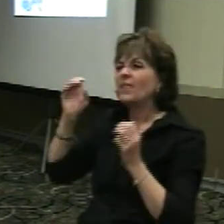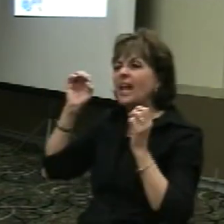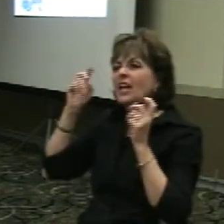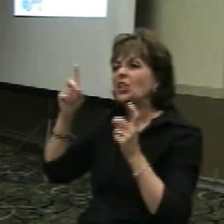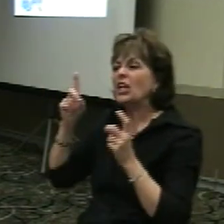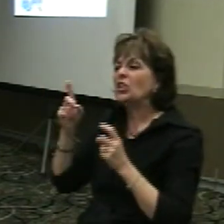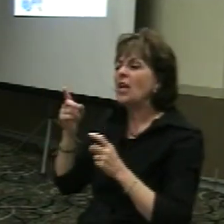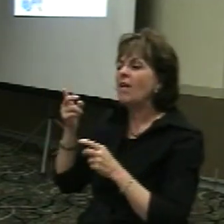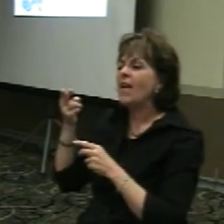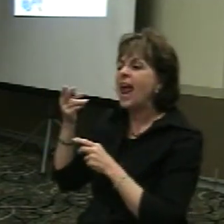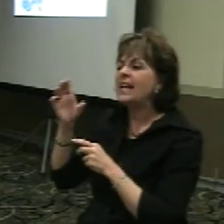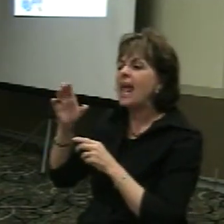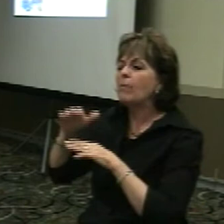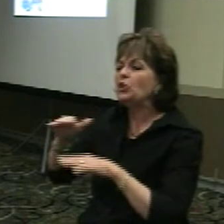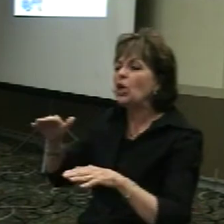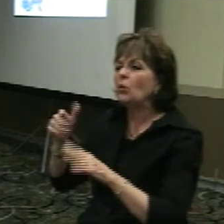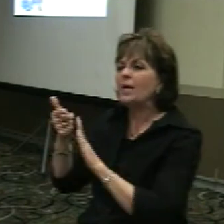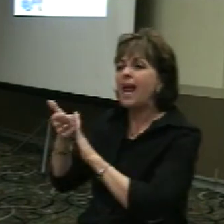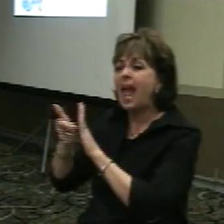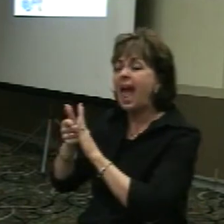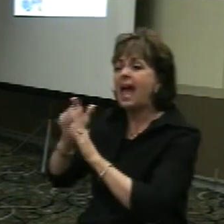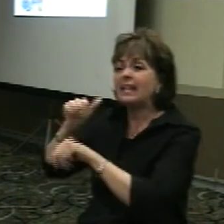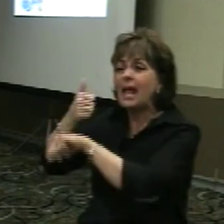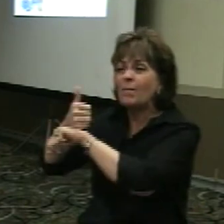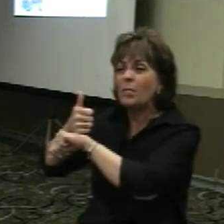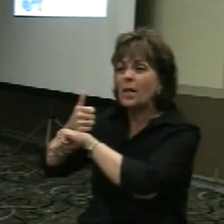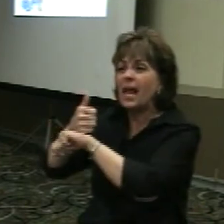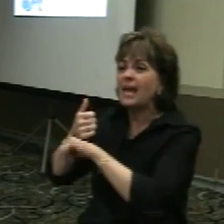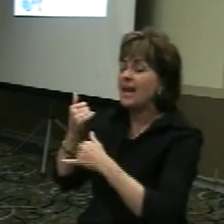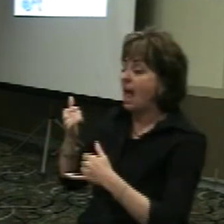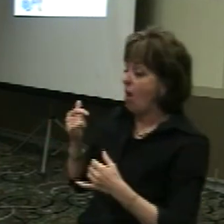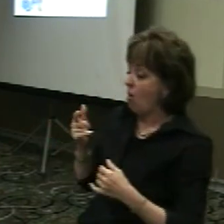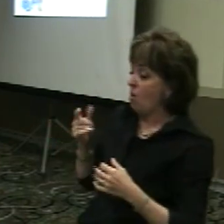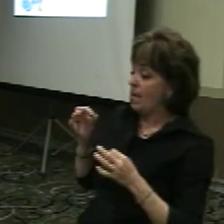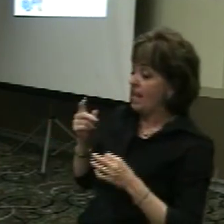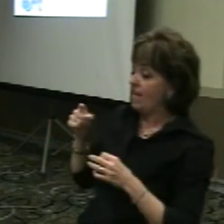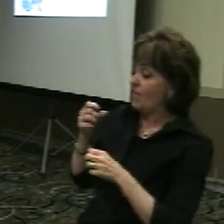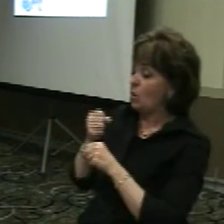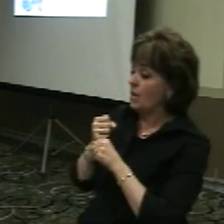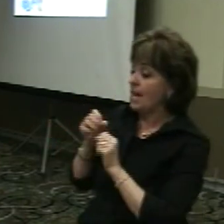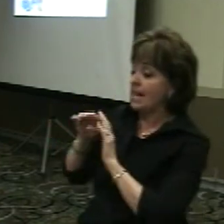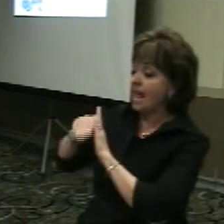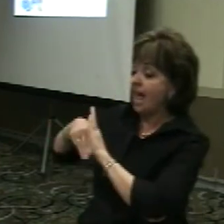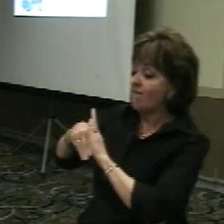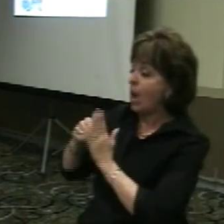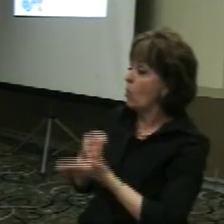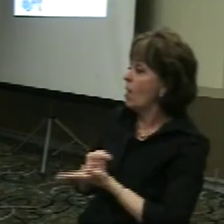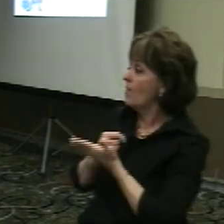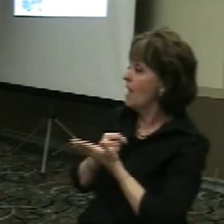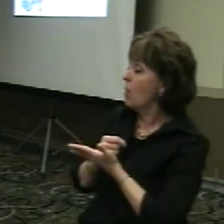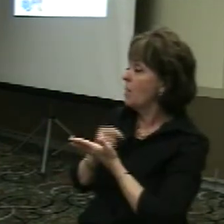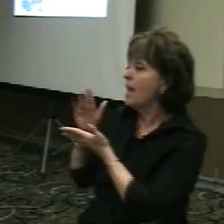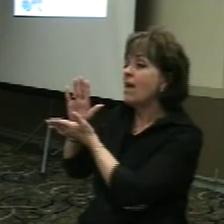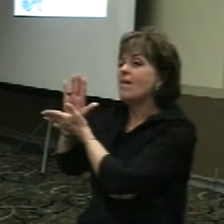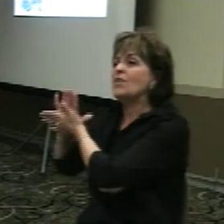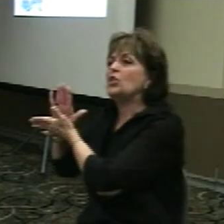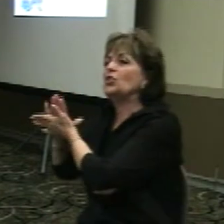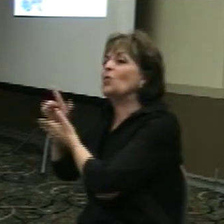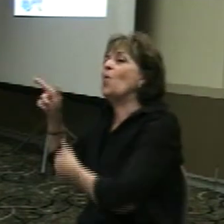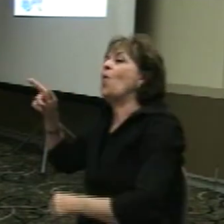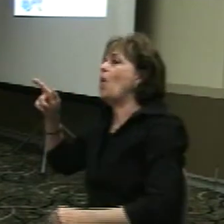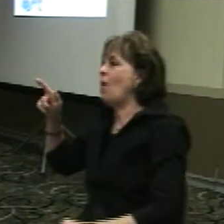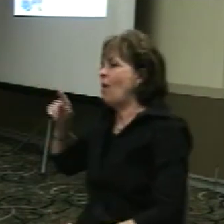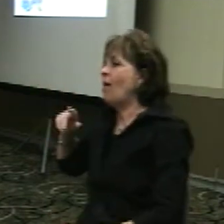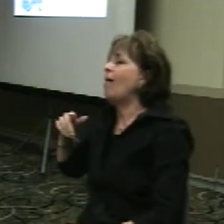Education of All Handicapped Children Act comes into play. Now all of a sudden, if they're getting that half hour of therapy, the school is on the